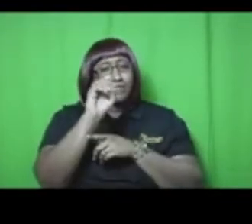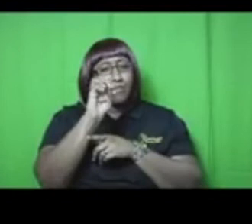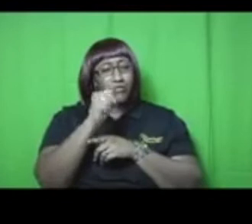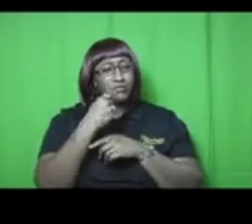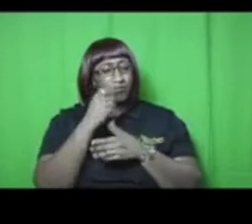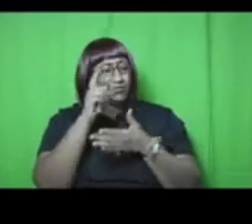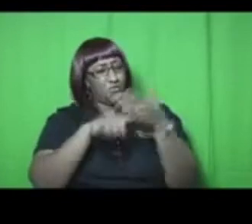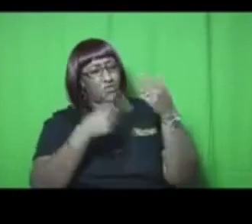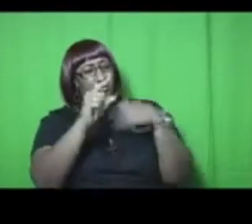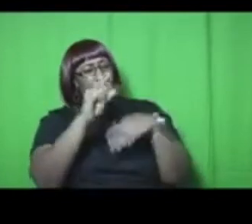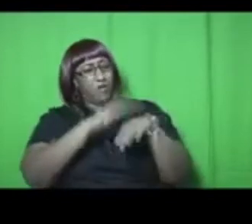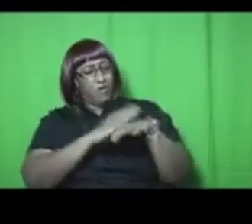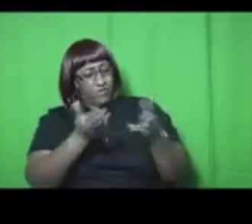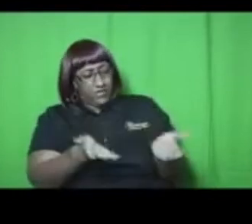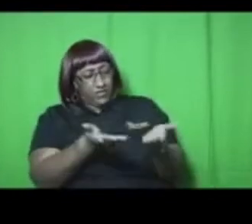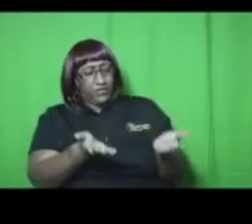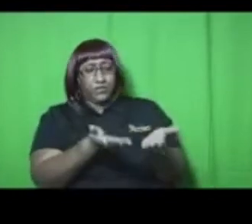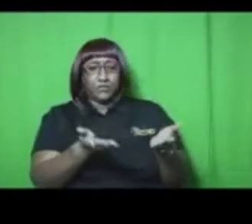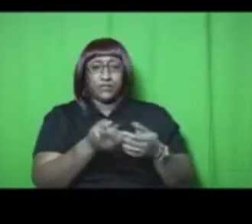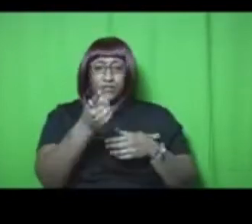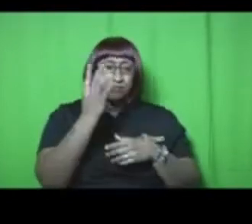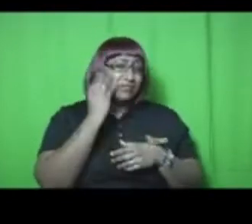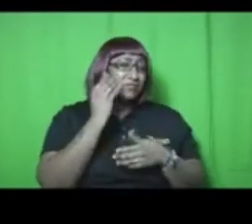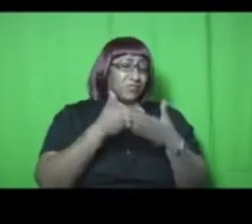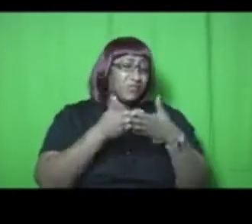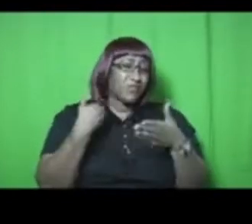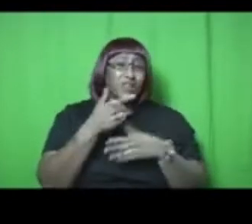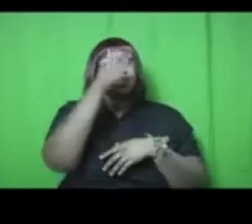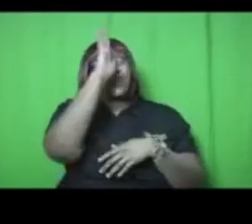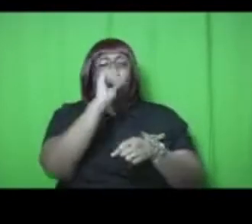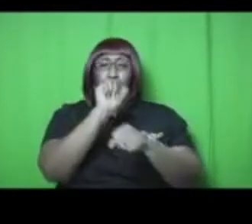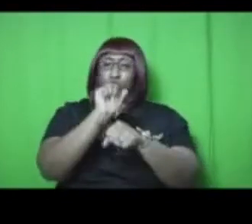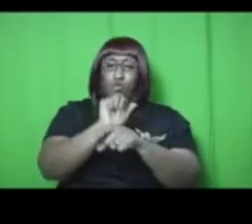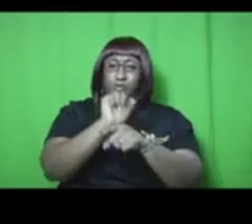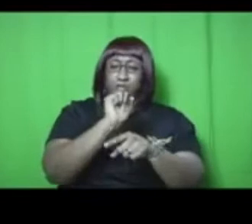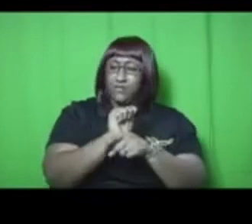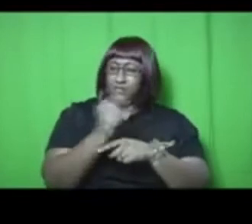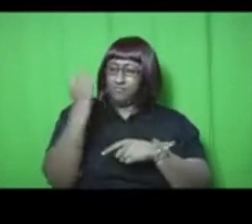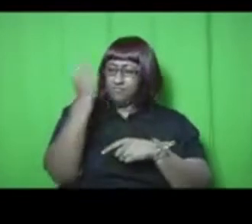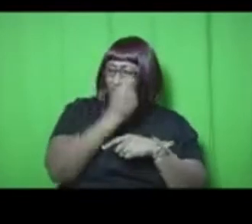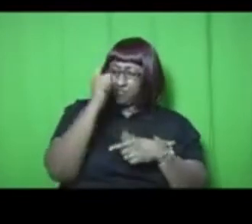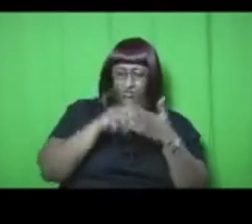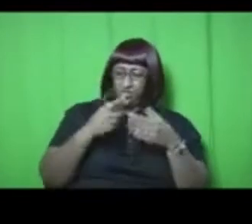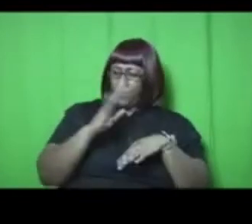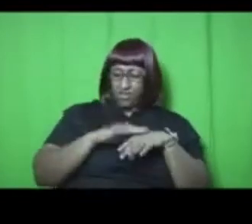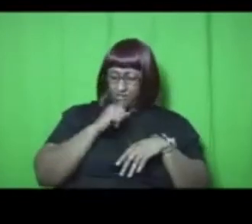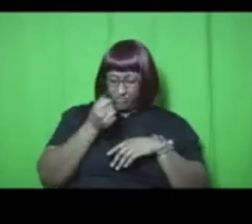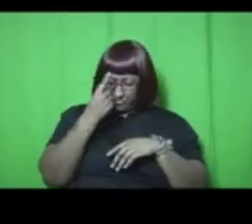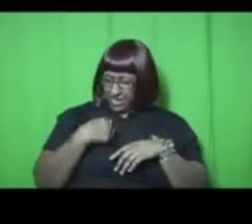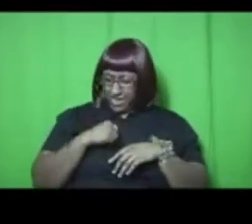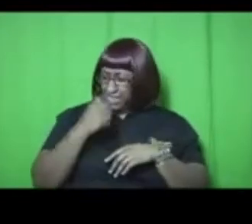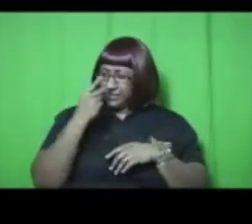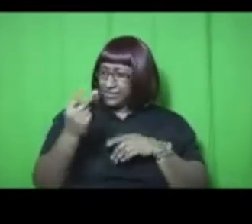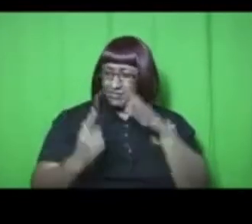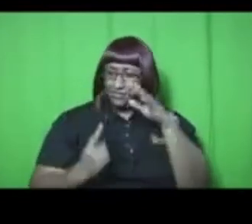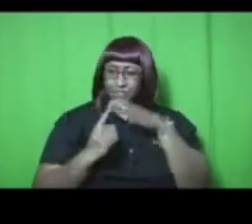said, what's going on here? Have you ever had a time in your life when God was working, you say, what's going on here? I don't understand it. I didn't see